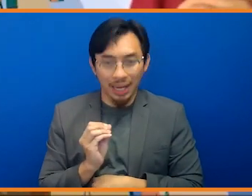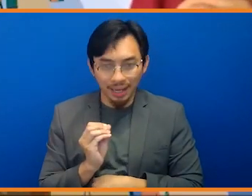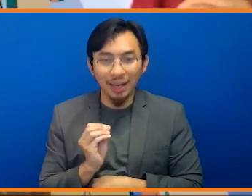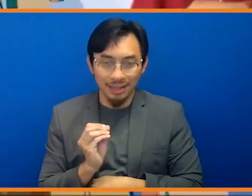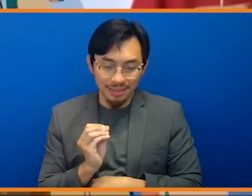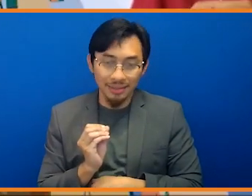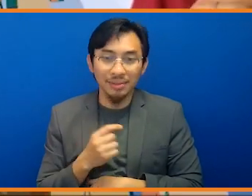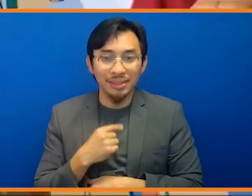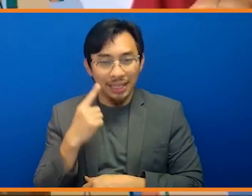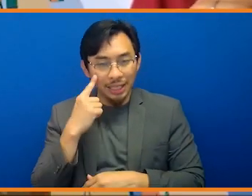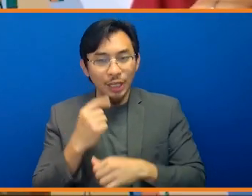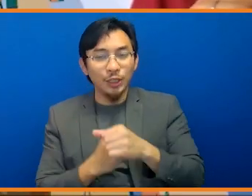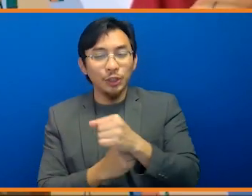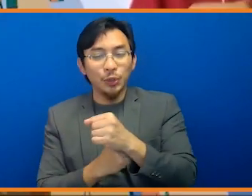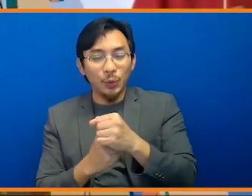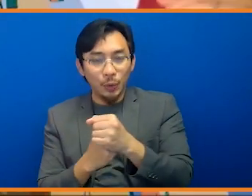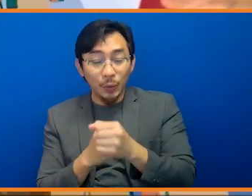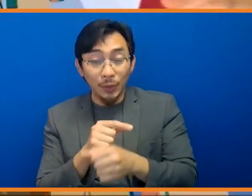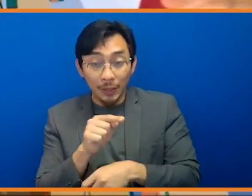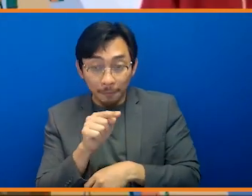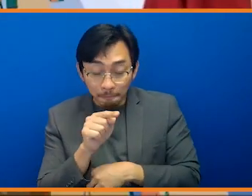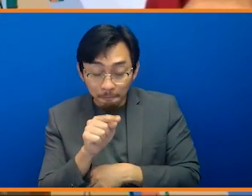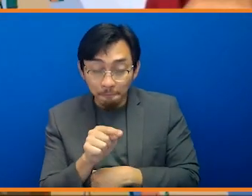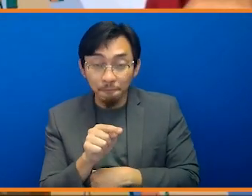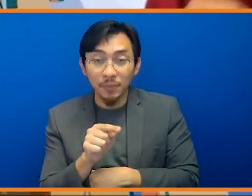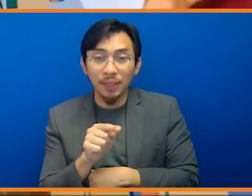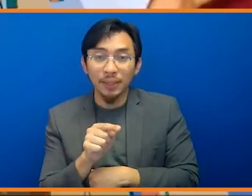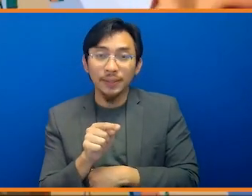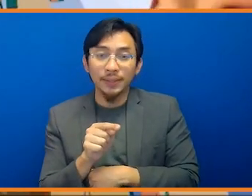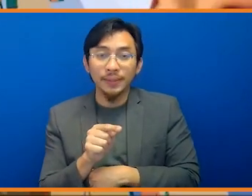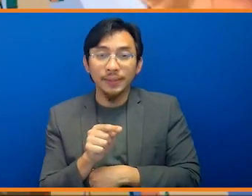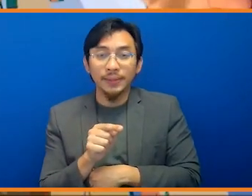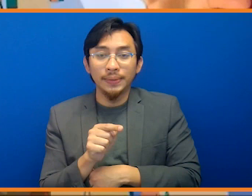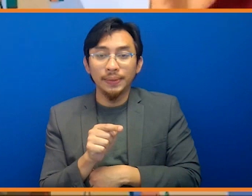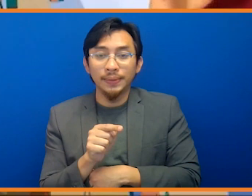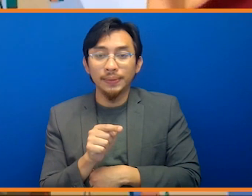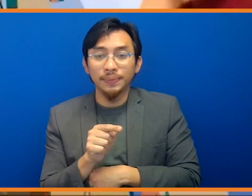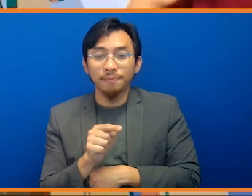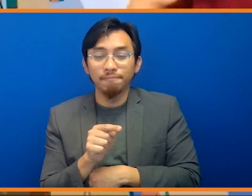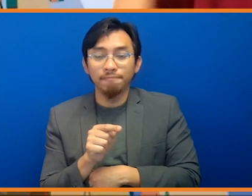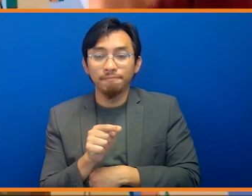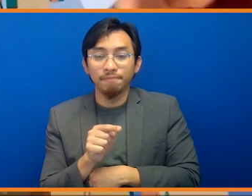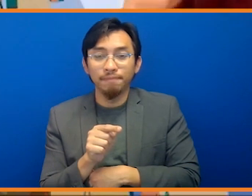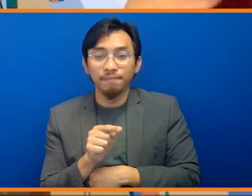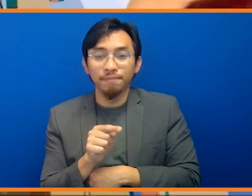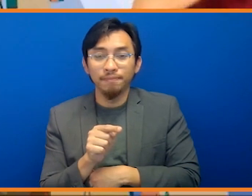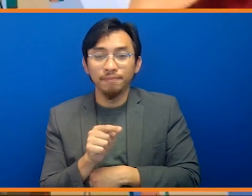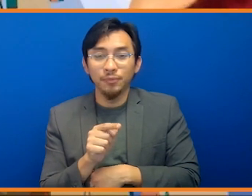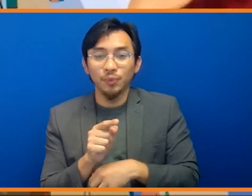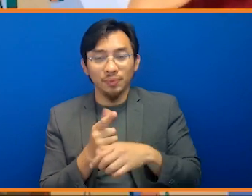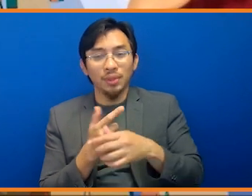So I think because the structure never